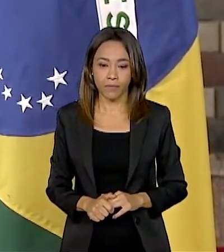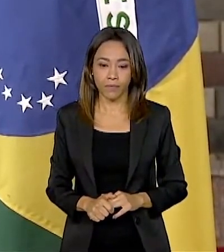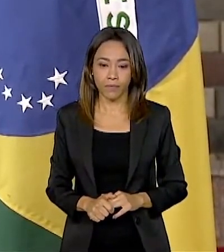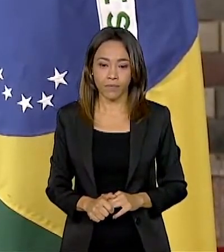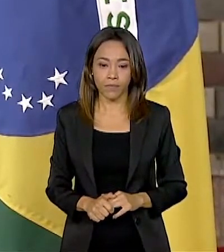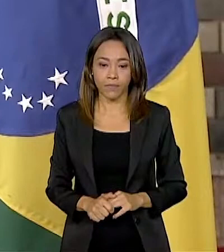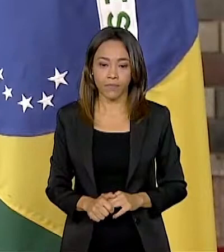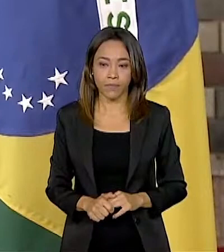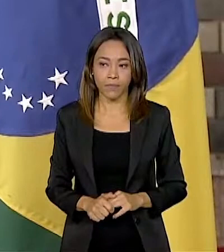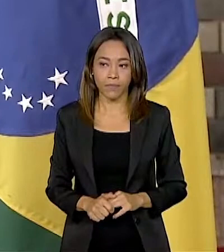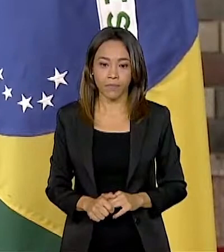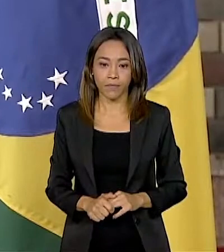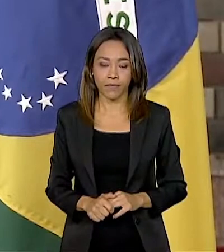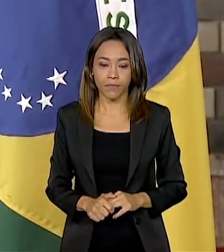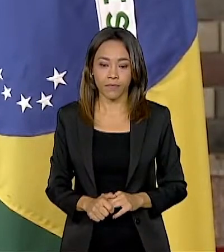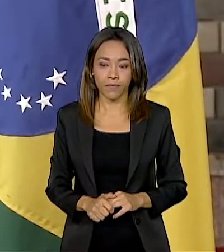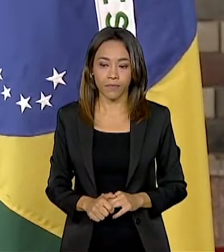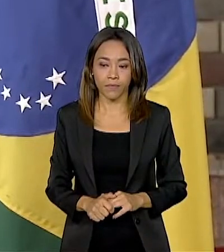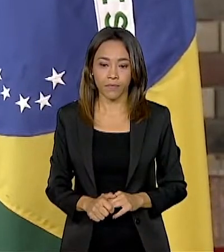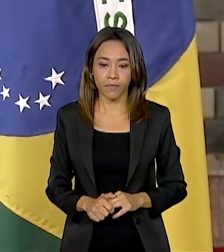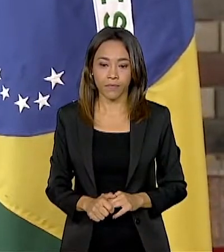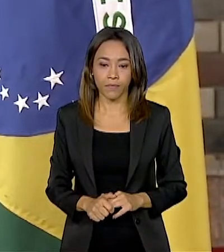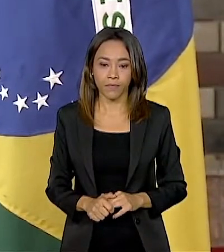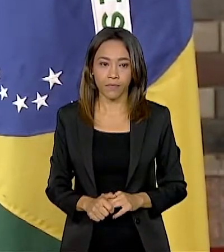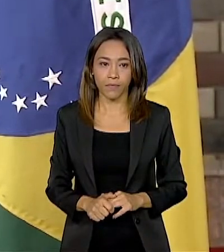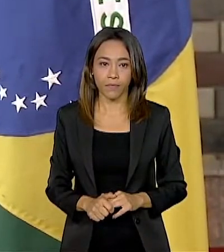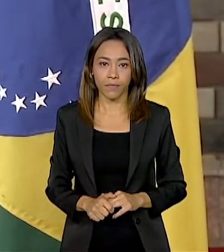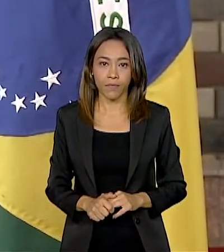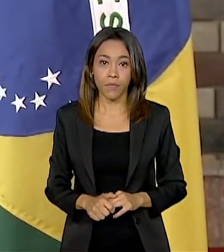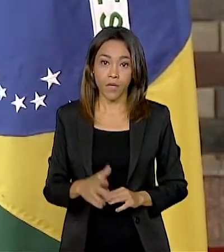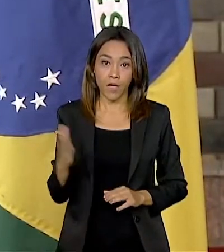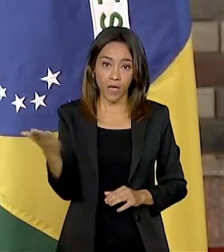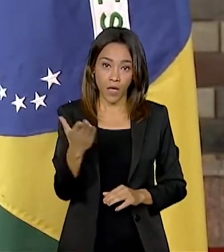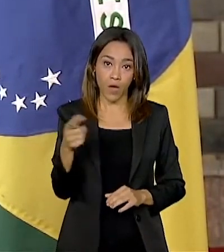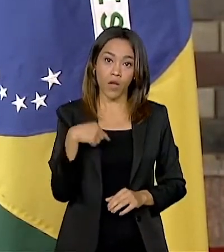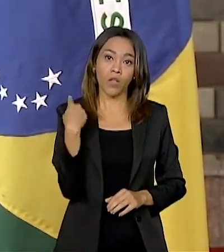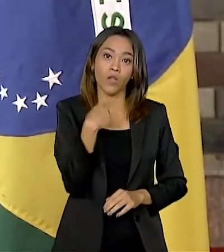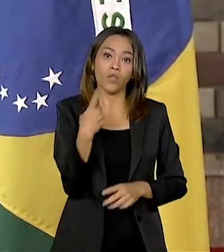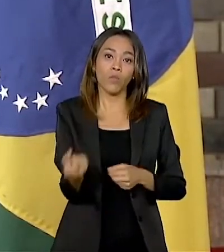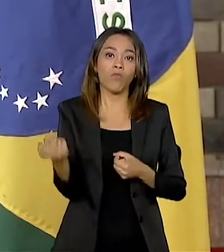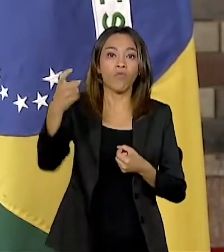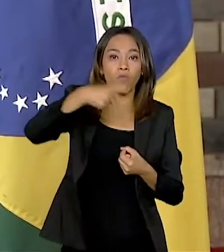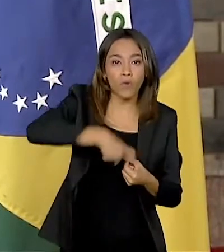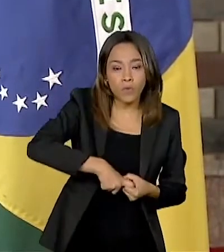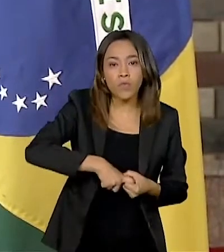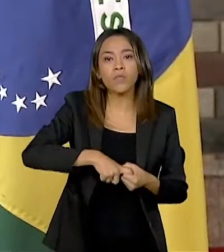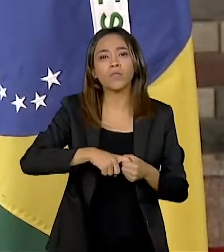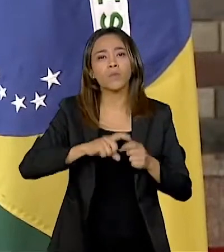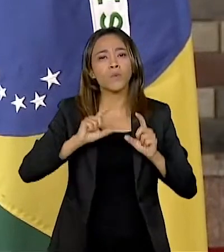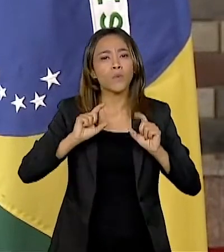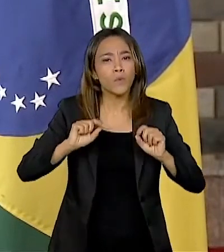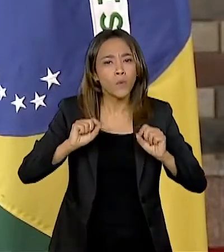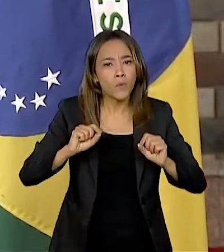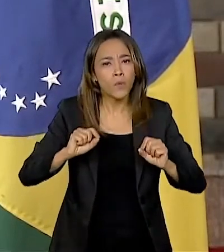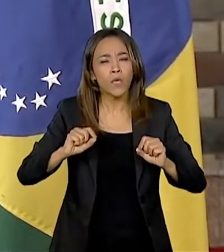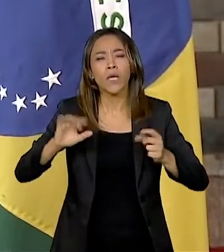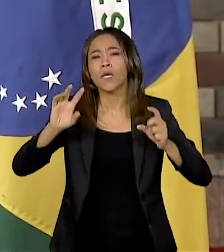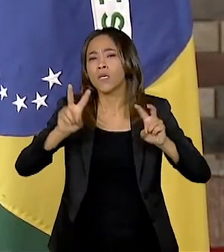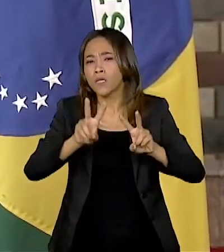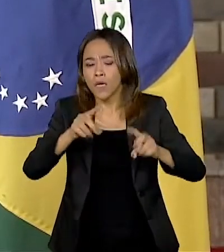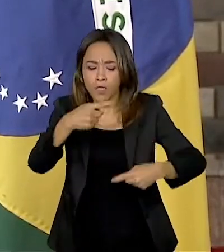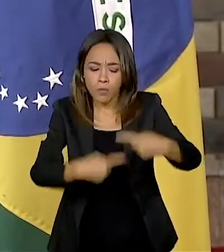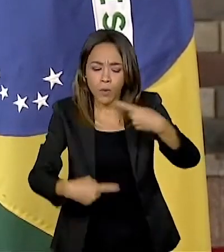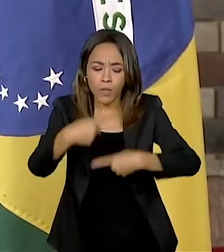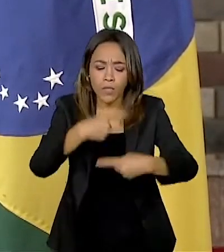agreements that are above inflation. E estamos retomando com muita força todas as políticas de inclusão